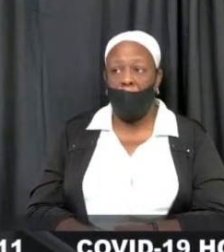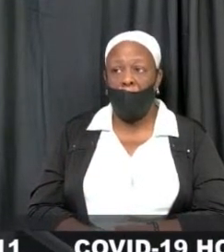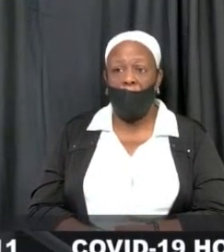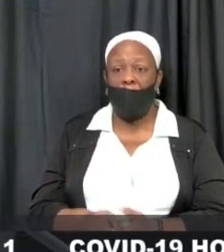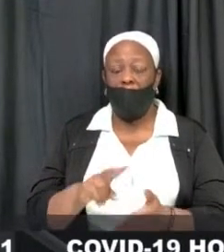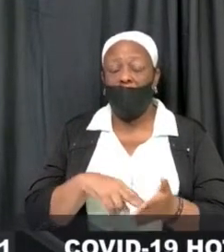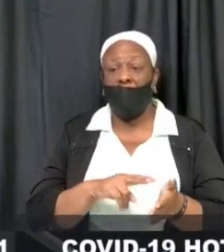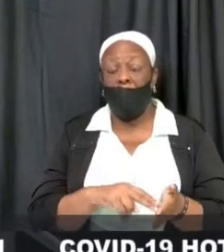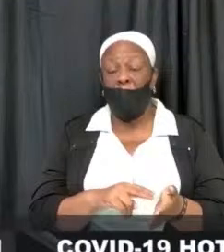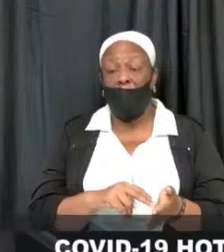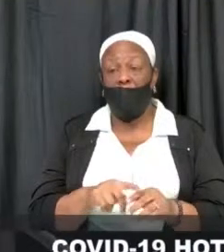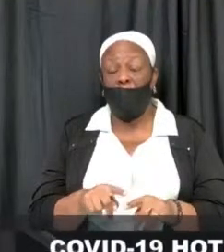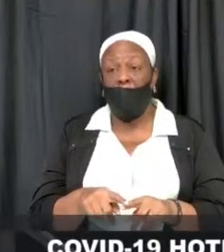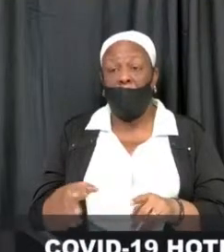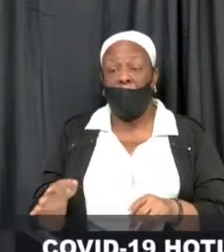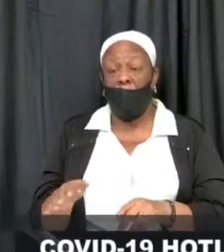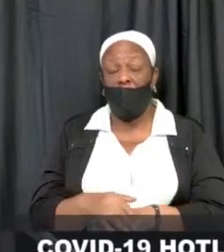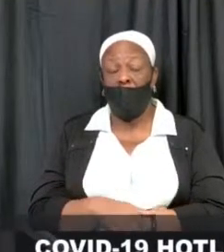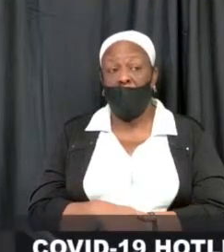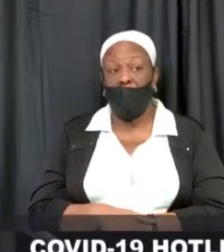IACCO, at